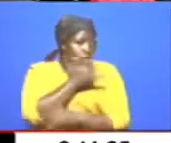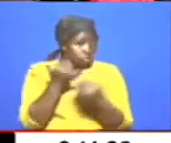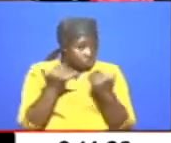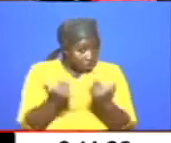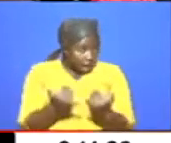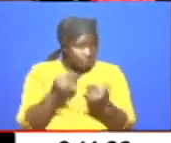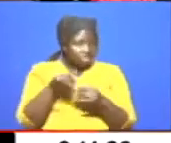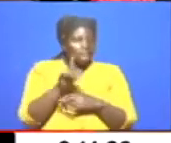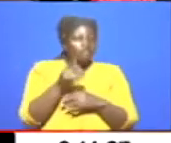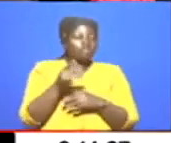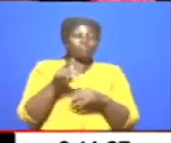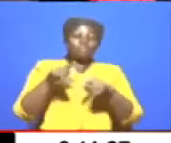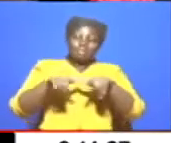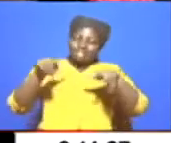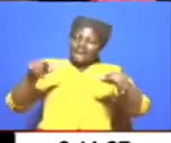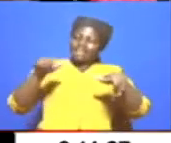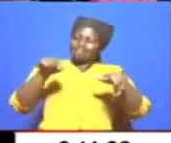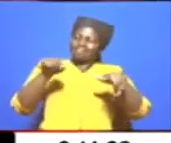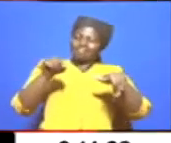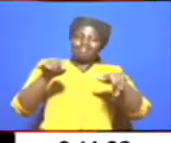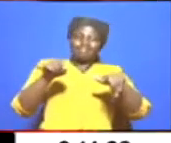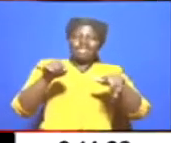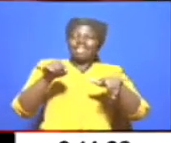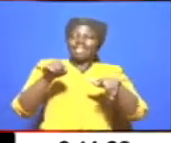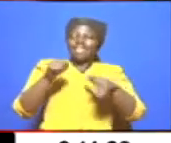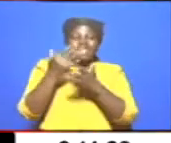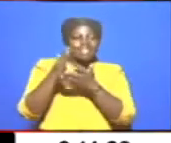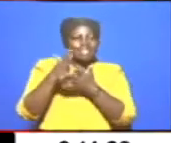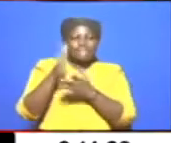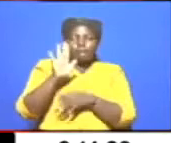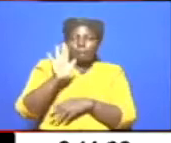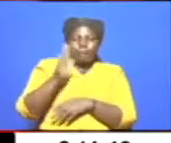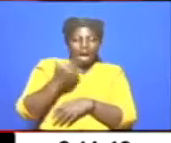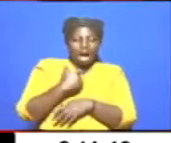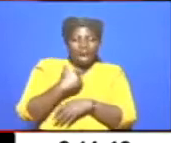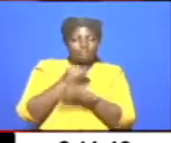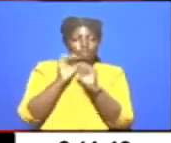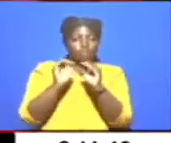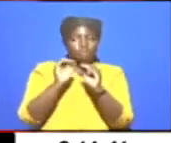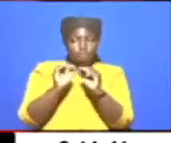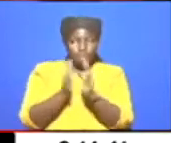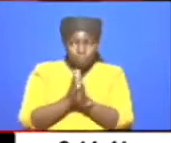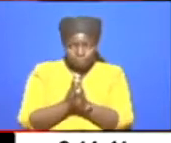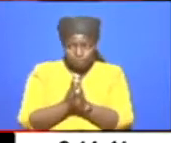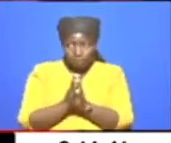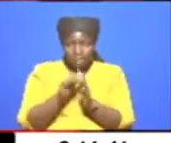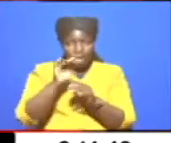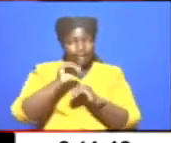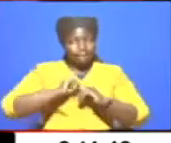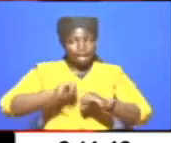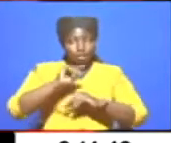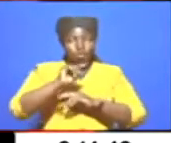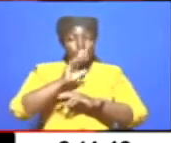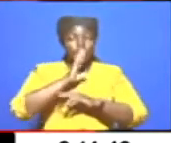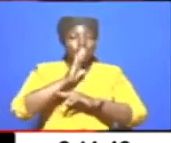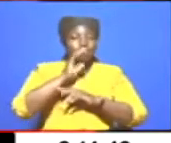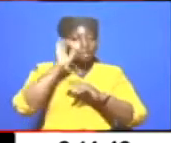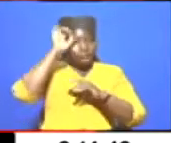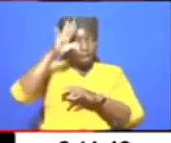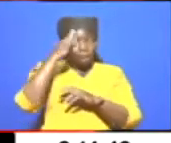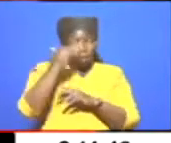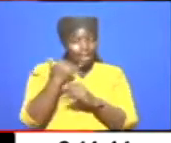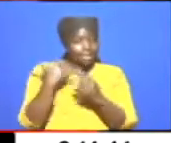sitting on land whose leasehold they do not have. Chair, you will be surprised to know that up till now, Uhuru Park did not have a title. We are working on